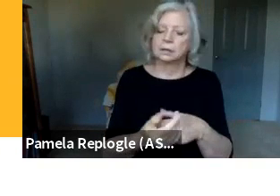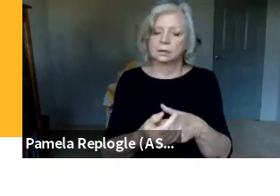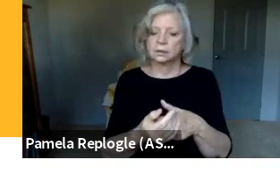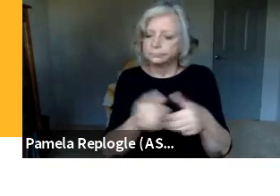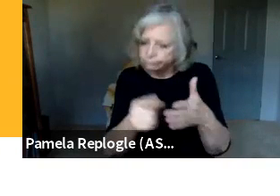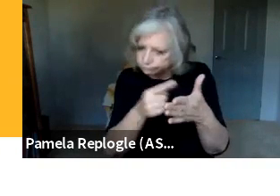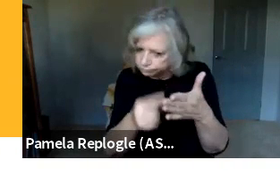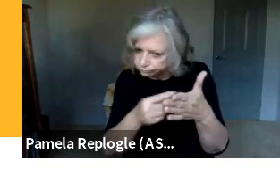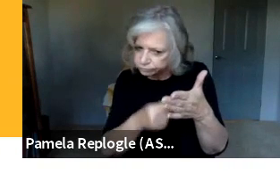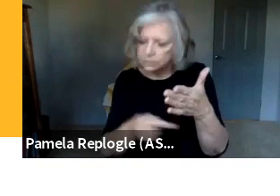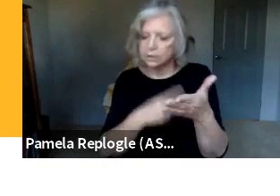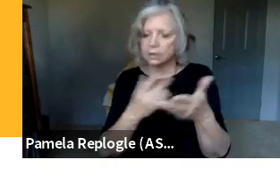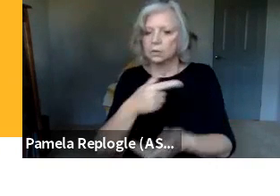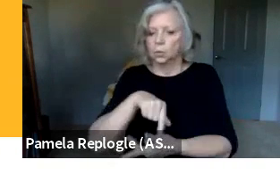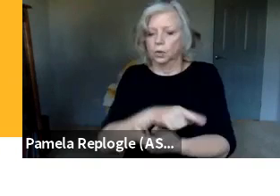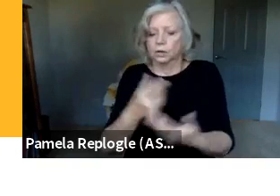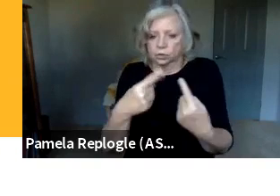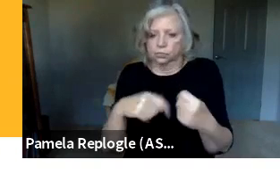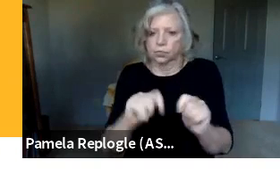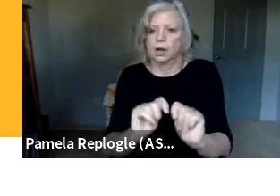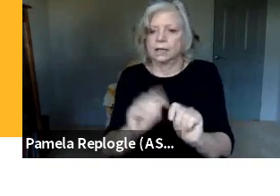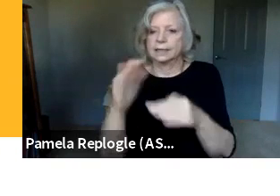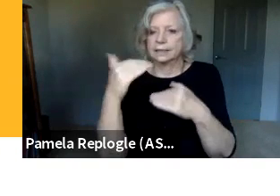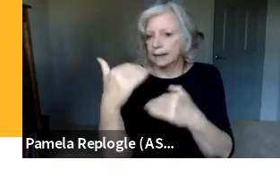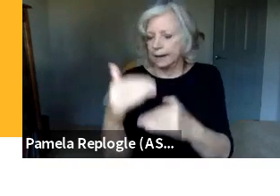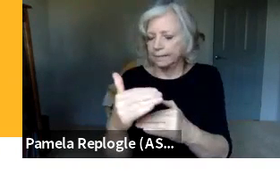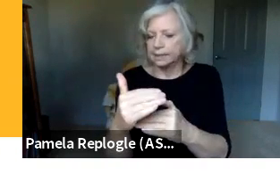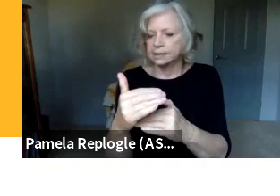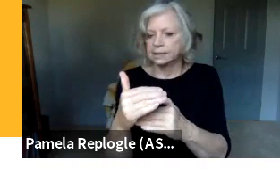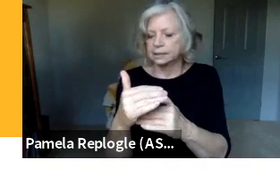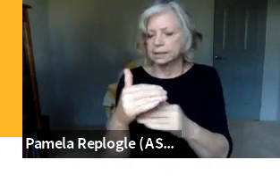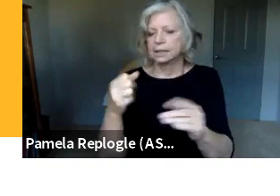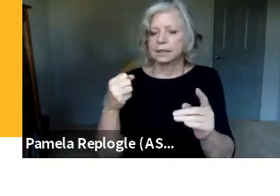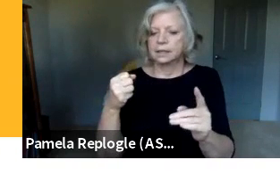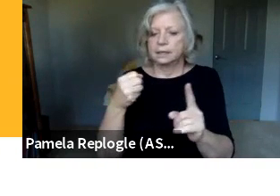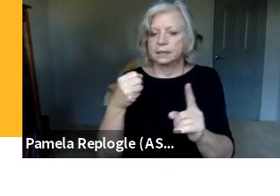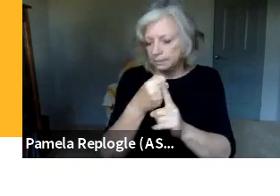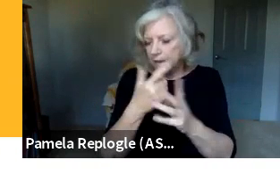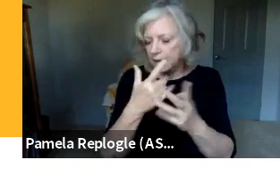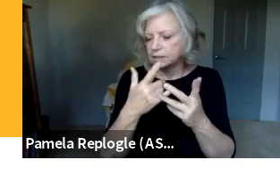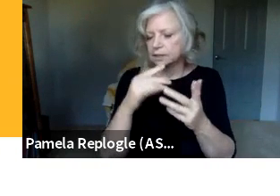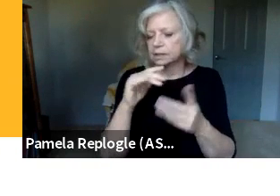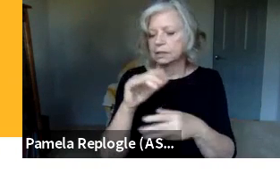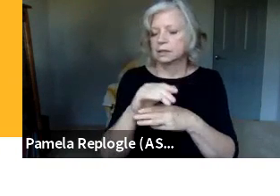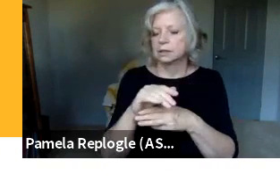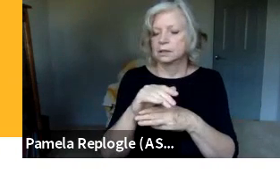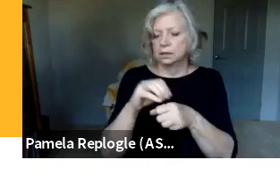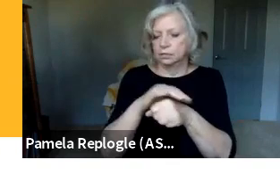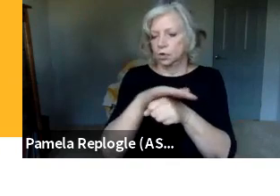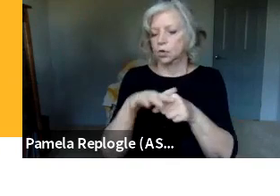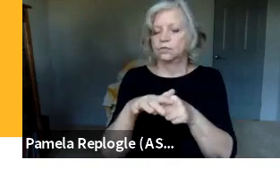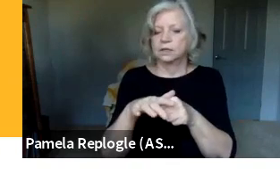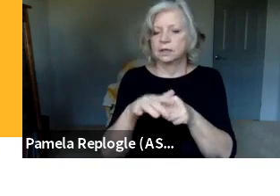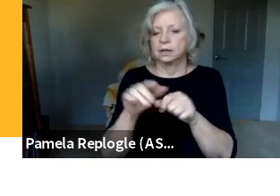continue to try to limit the impact of COVID on our communities, even as these very broad restrictions are